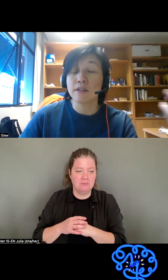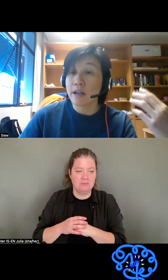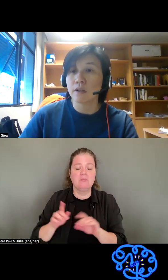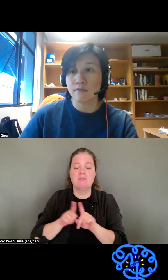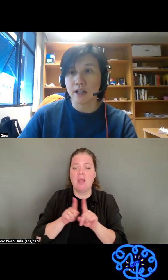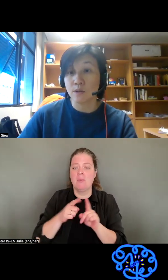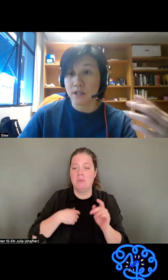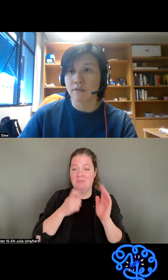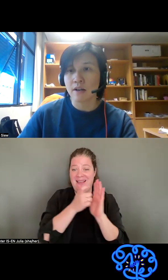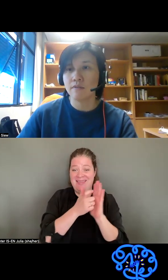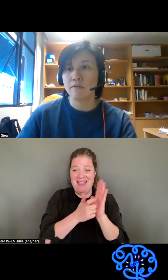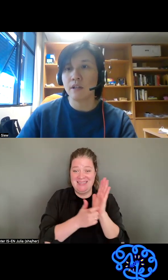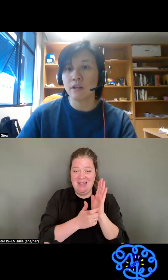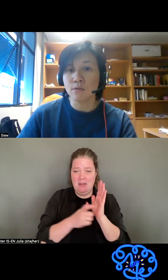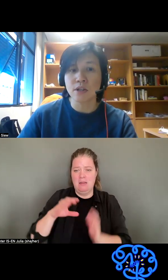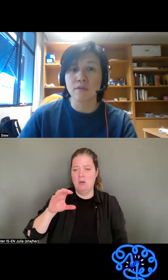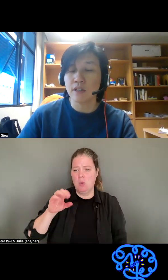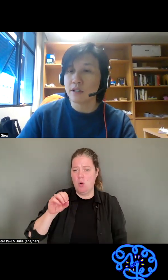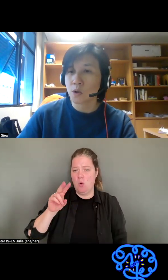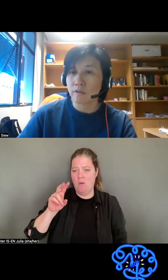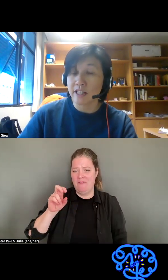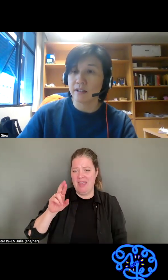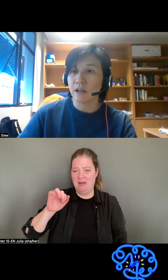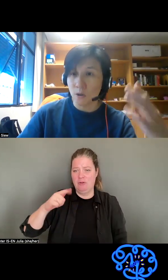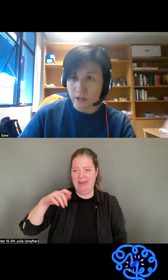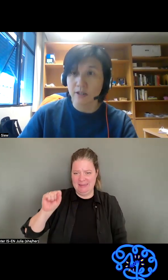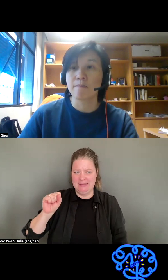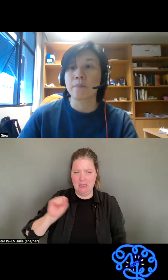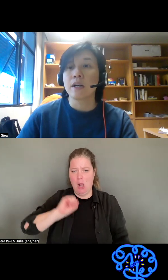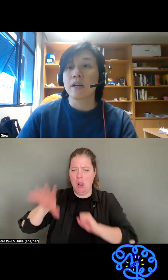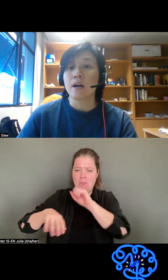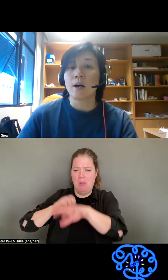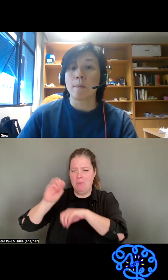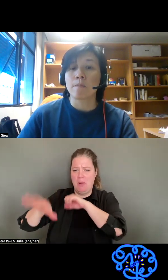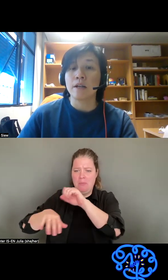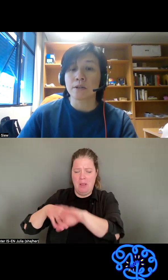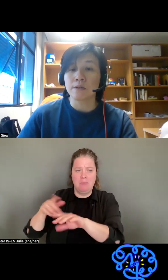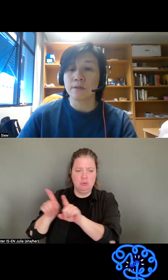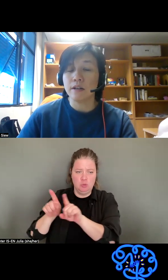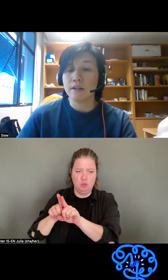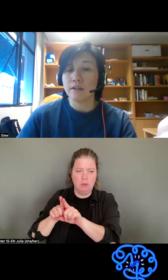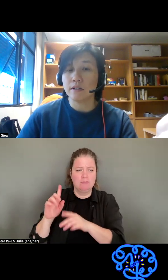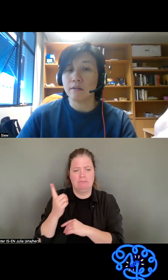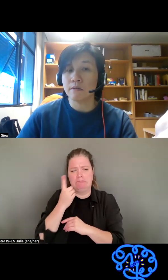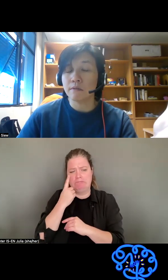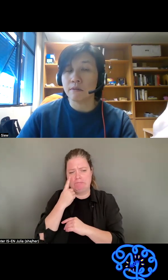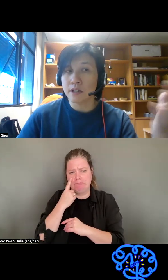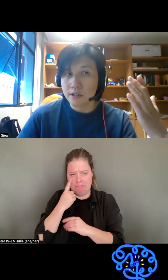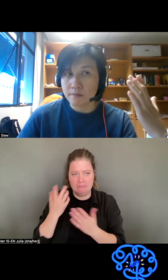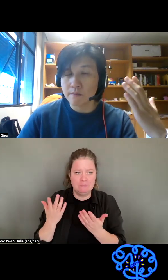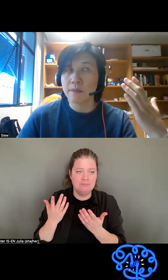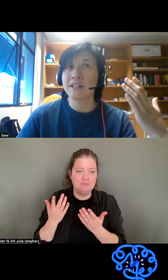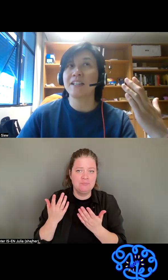if the network effects would survive the inclusion of these covariates, and they all did. And so